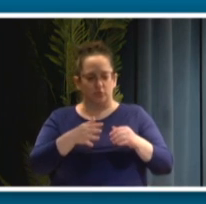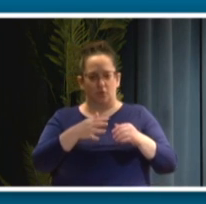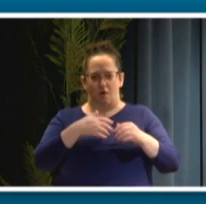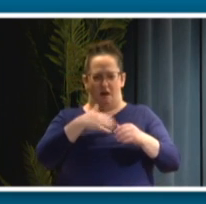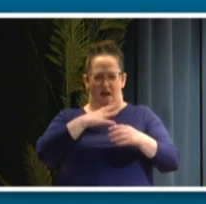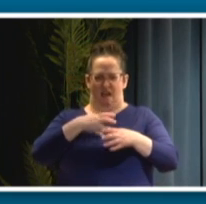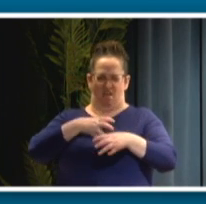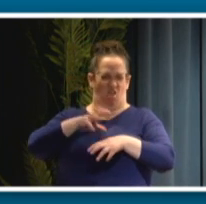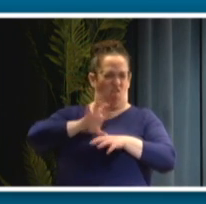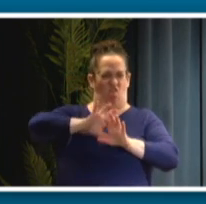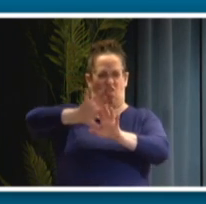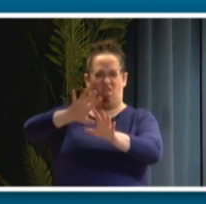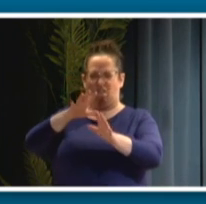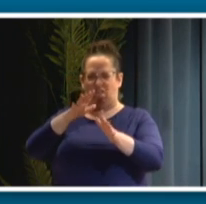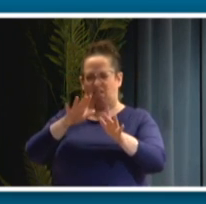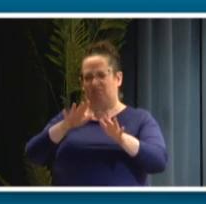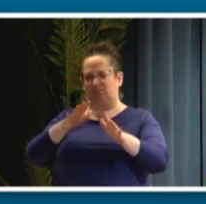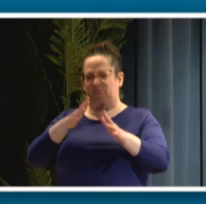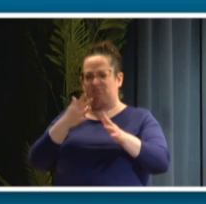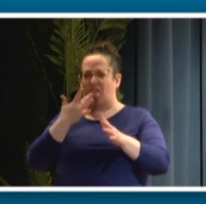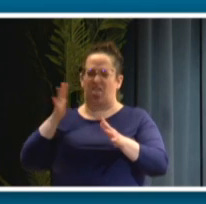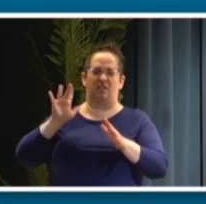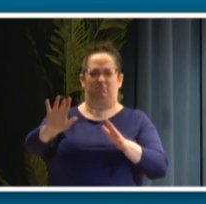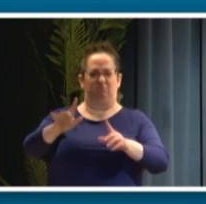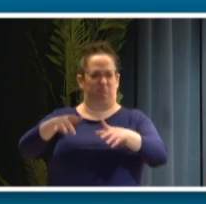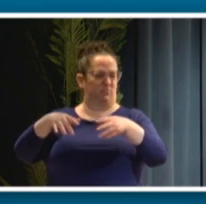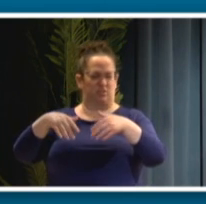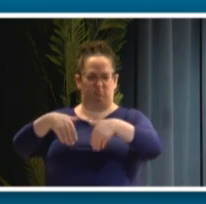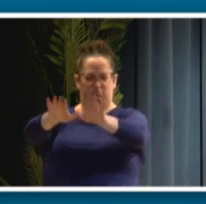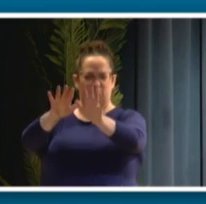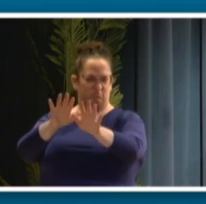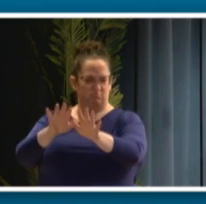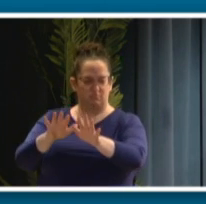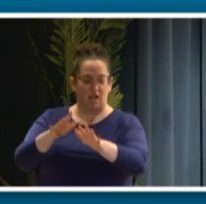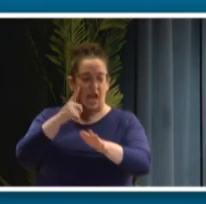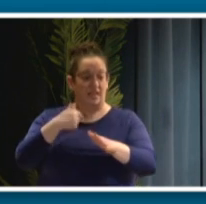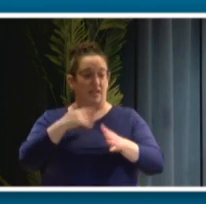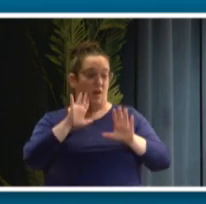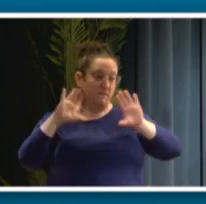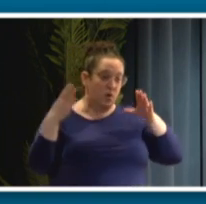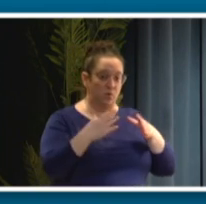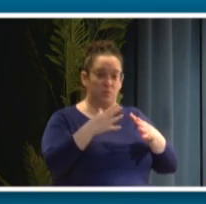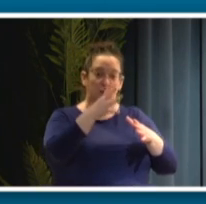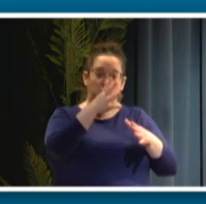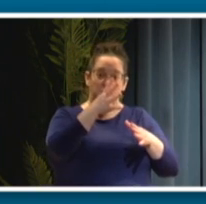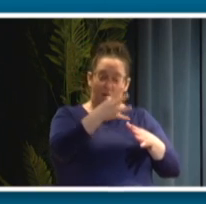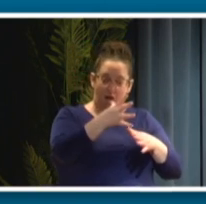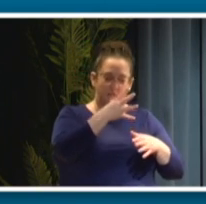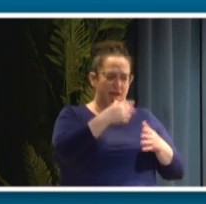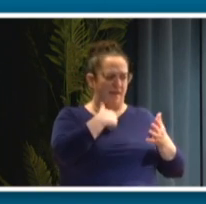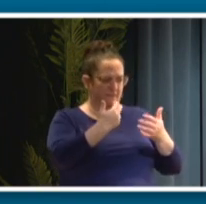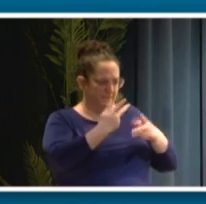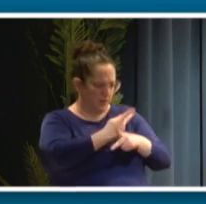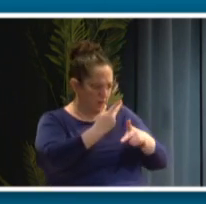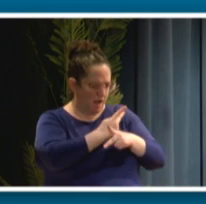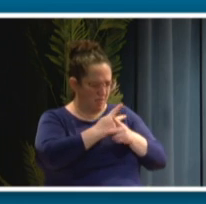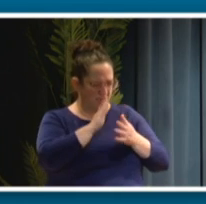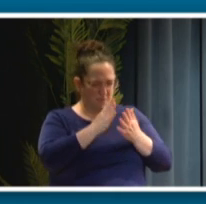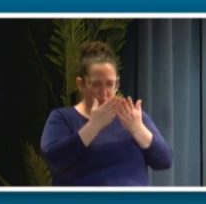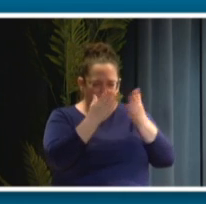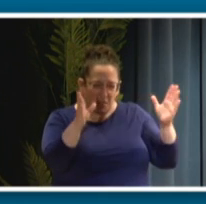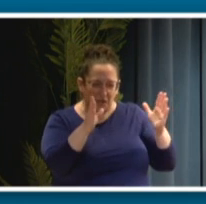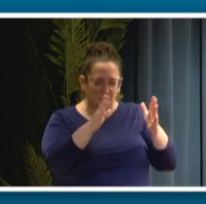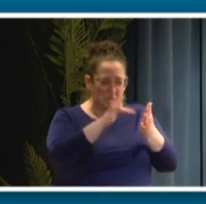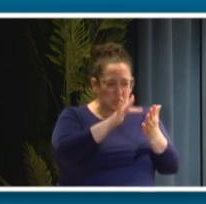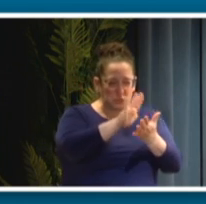gone, my mother is like, we got to figure out what to do with Jay when it comes to middle school. And the environment that I grew up in, the public and local middle school was a